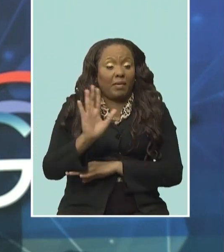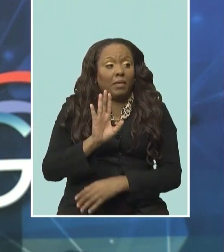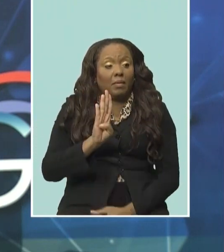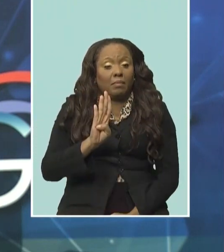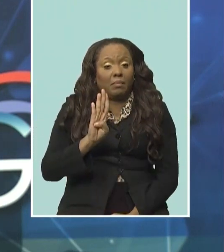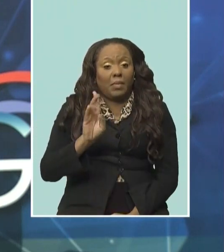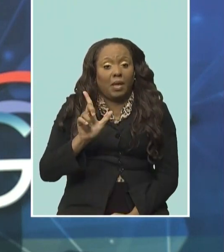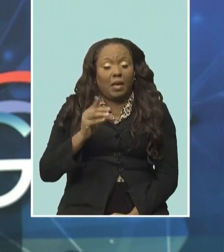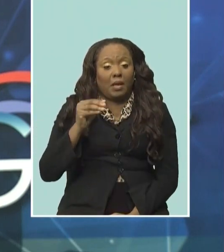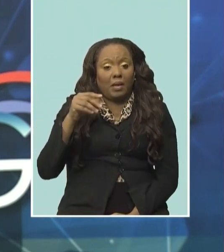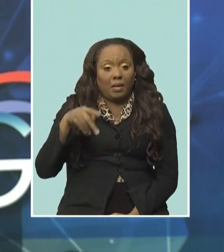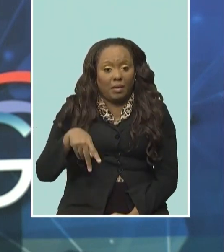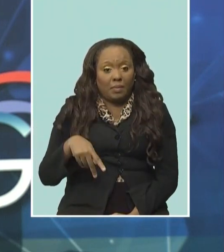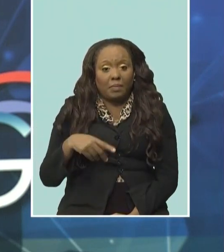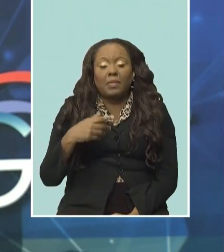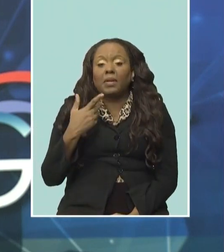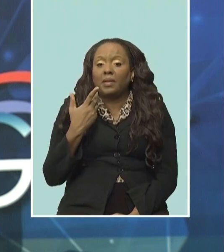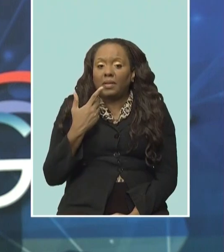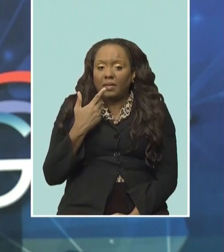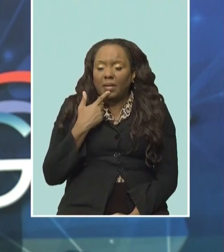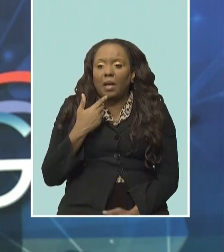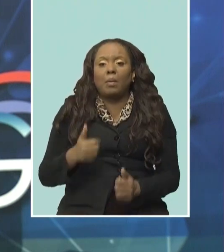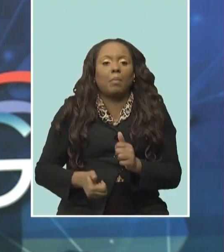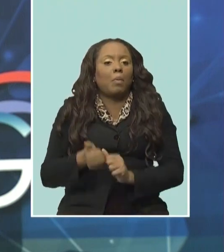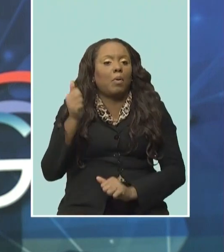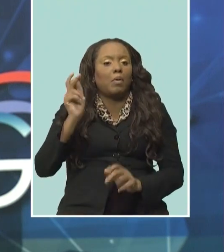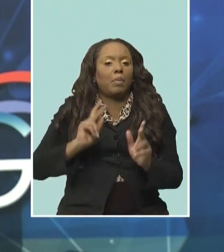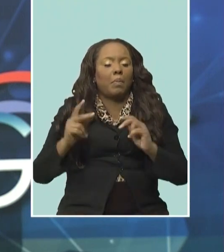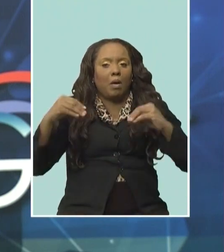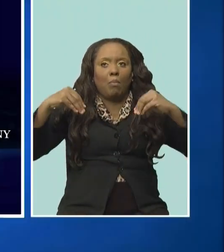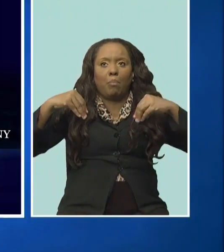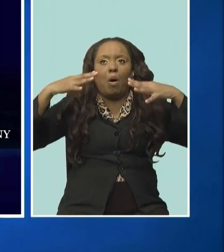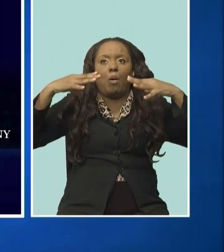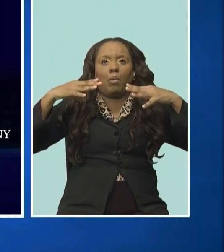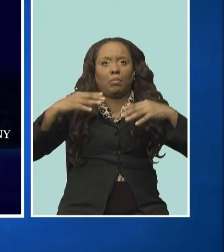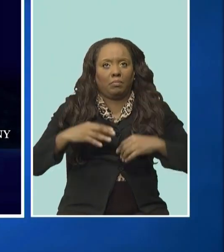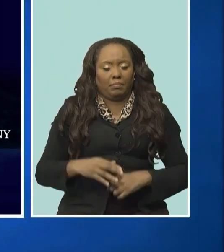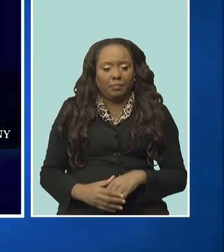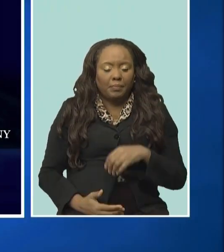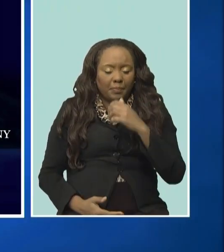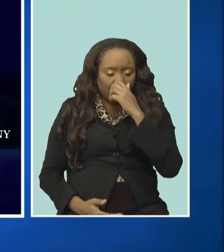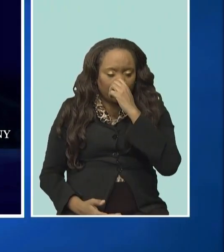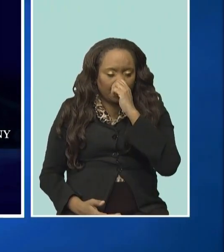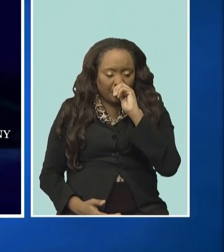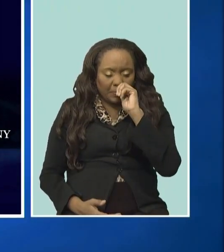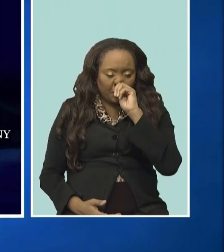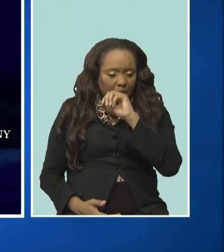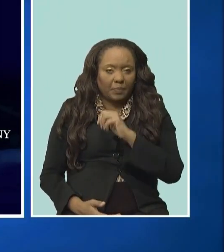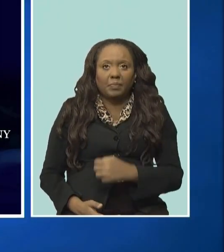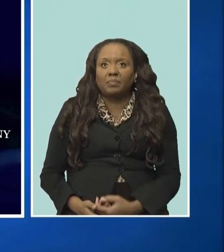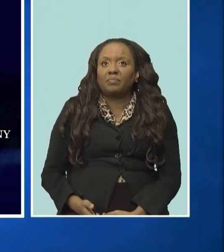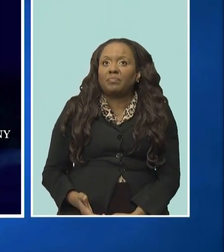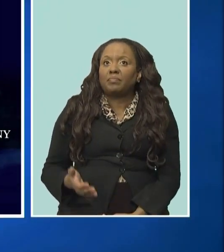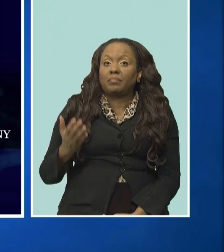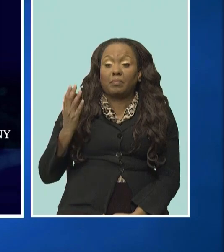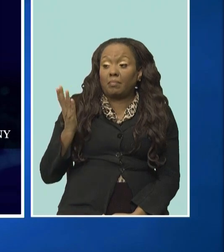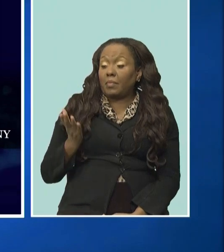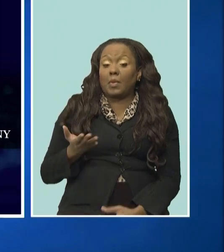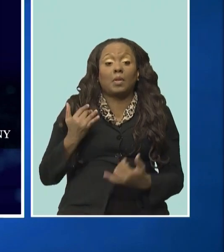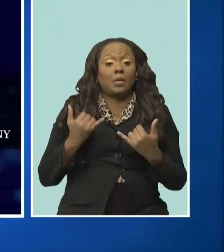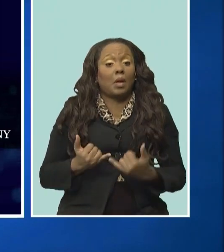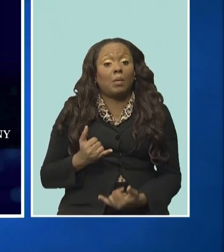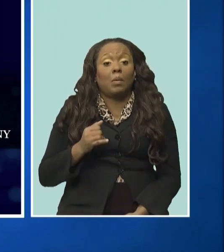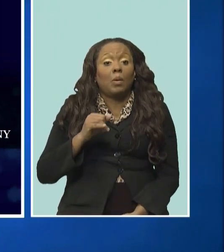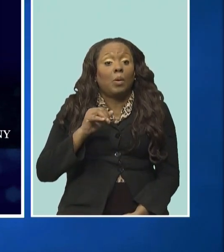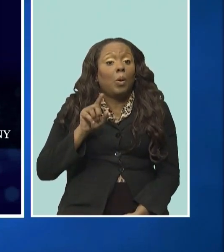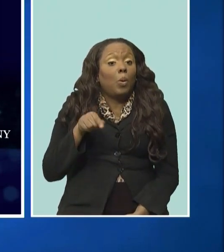had reduced that number to less than 300. Rigorous effort today has resulted in only 237